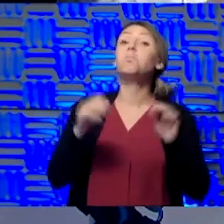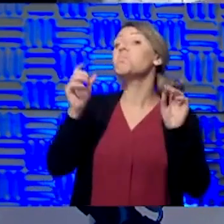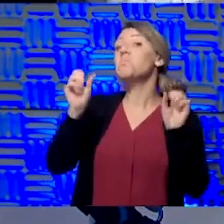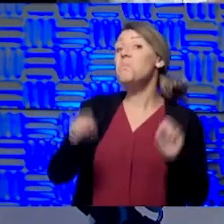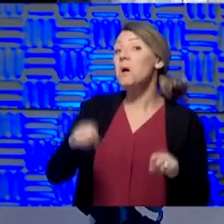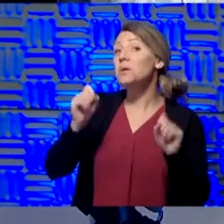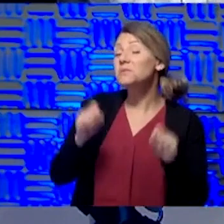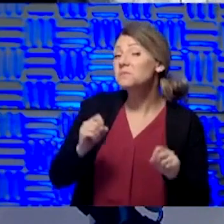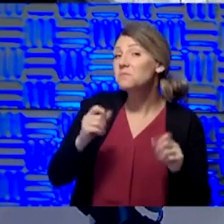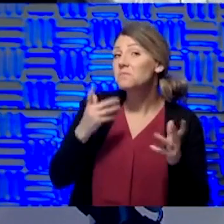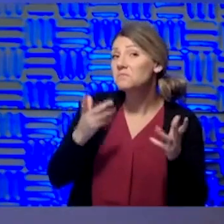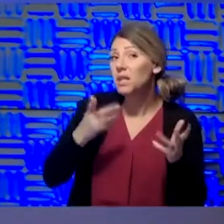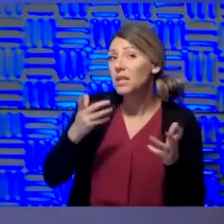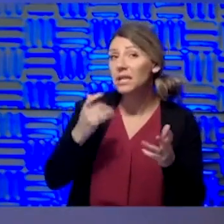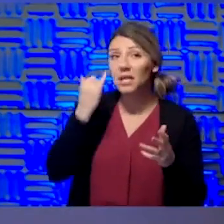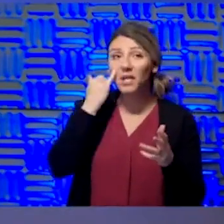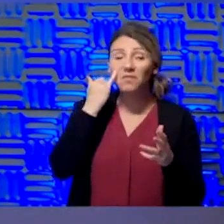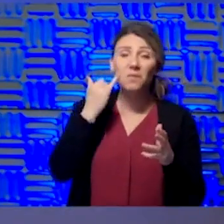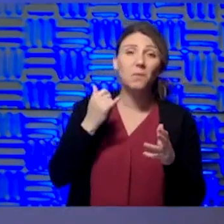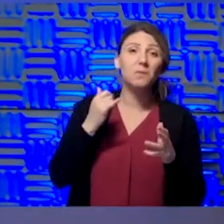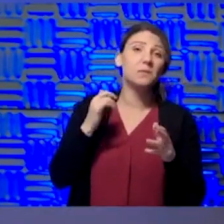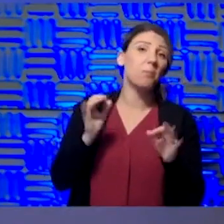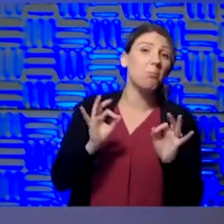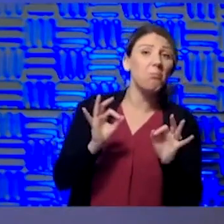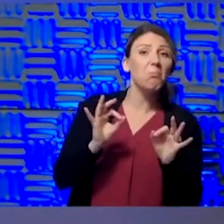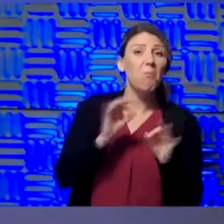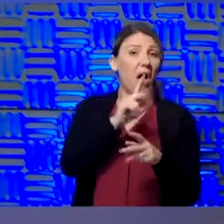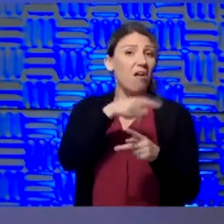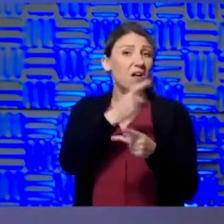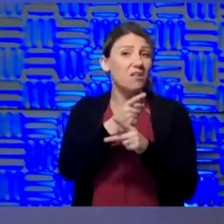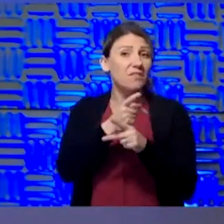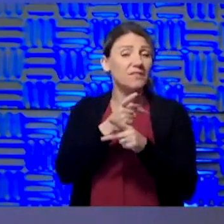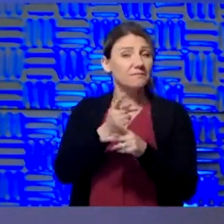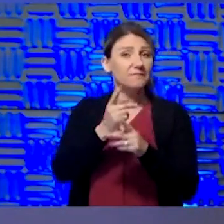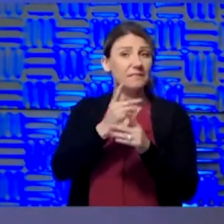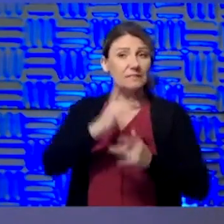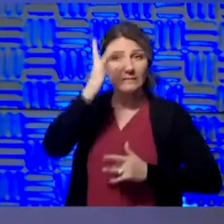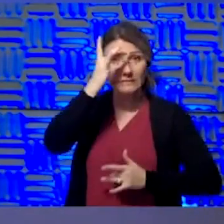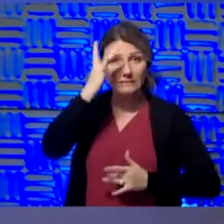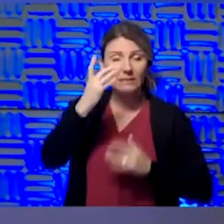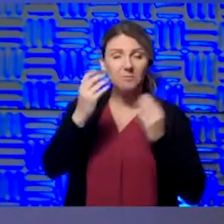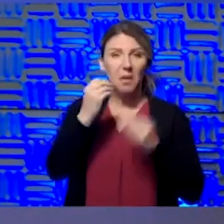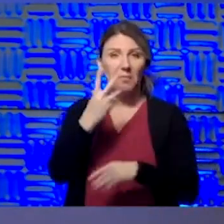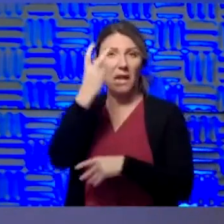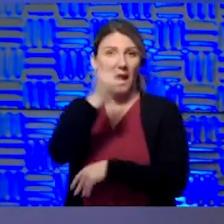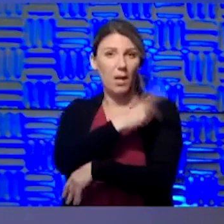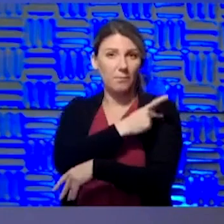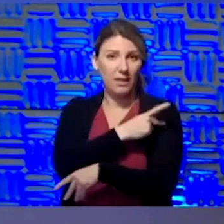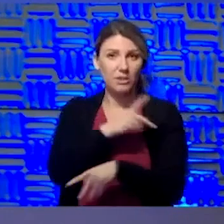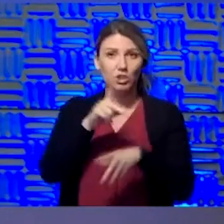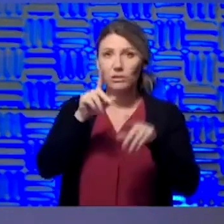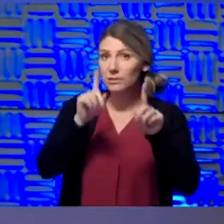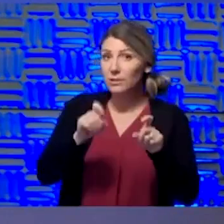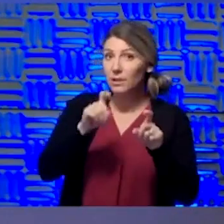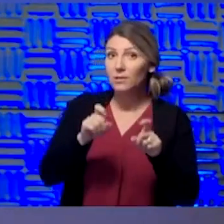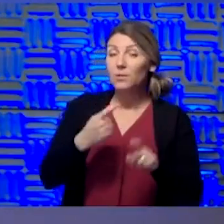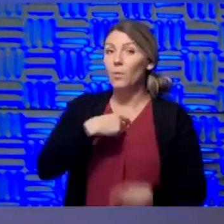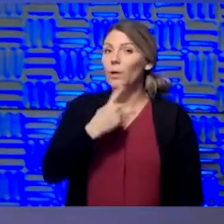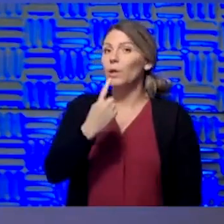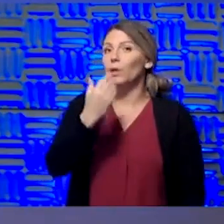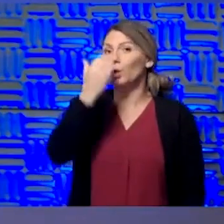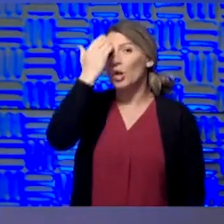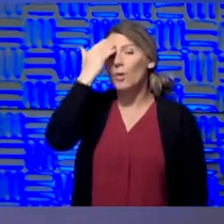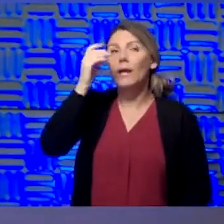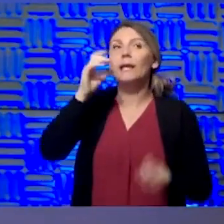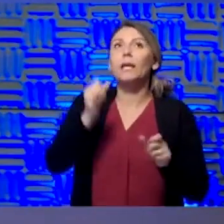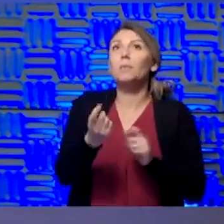be reasonable if you had a very mild form of the disease, if you were an outpatient and maybe got tested. We know that can be one of the